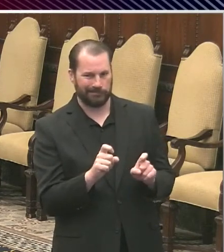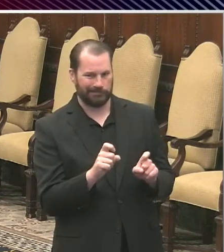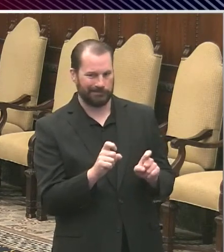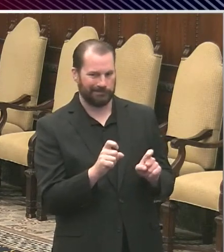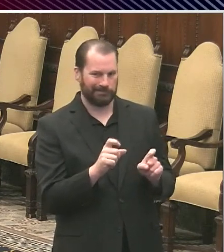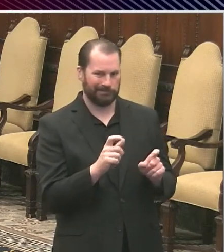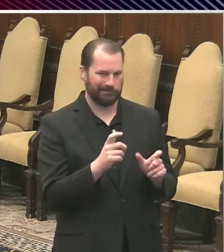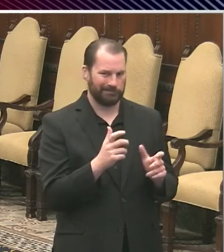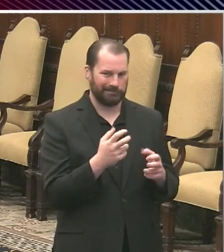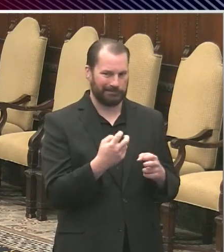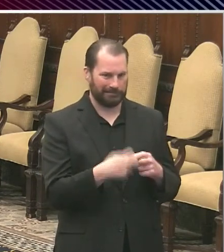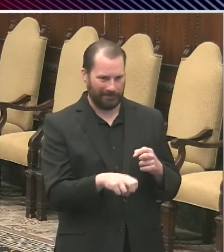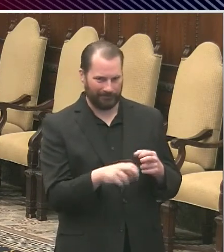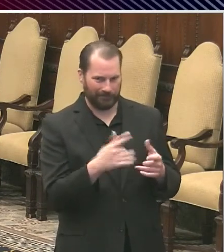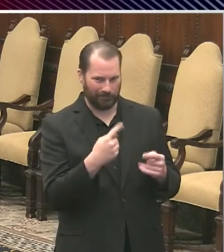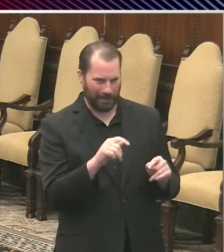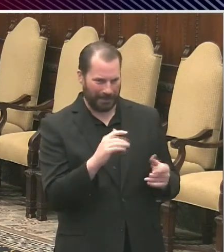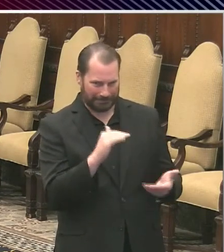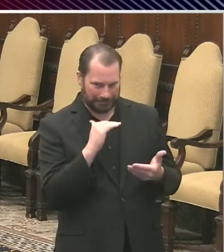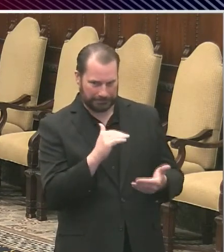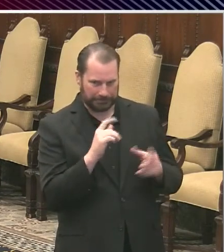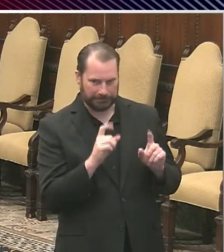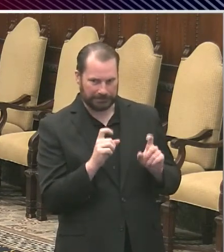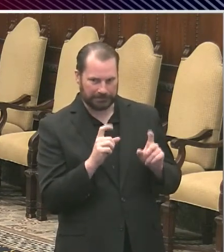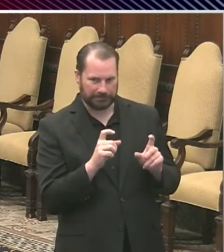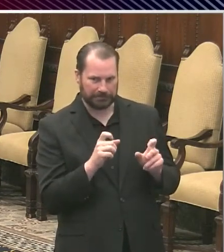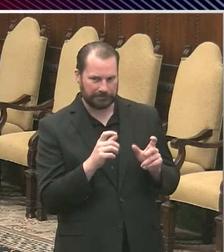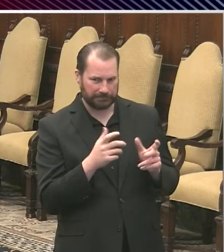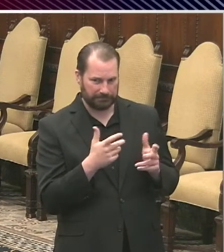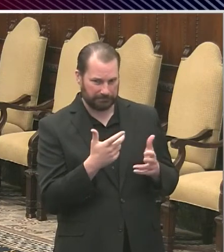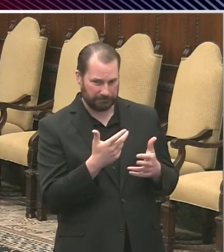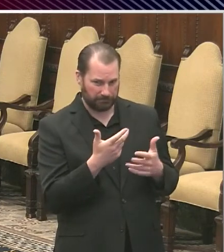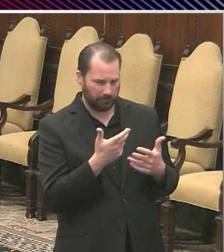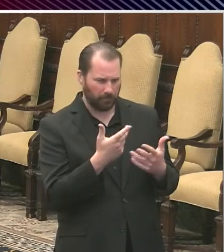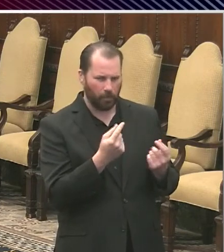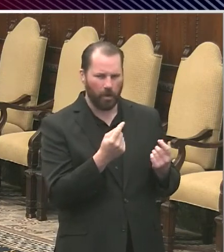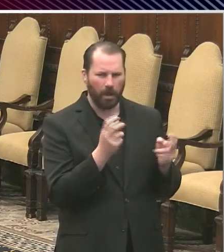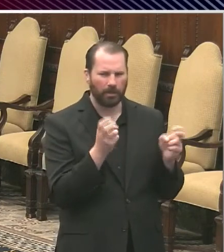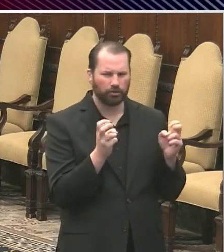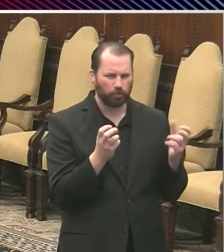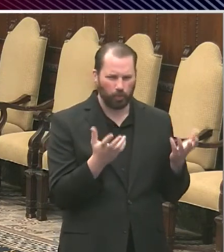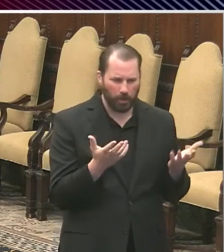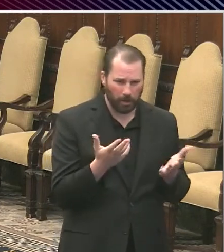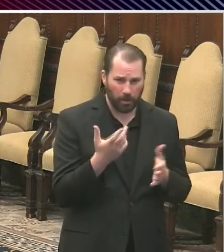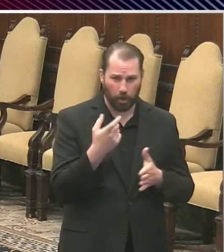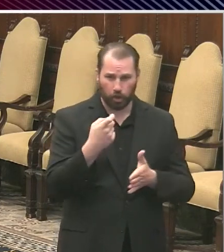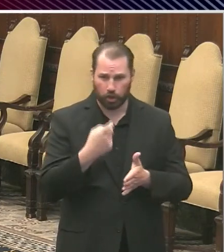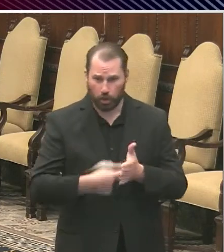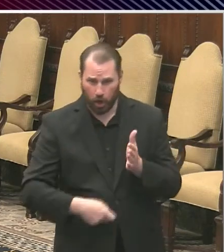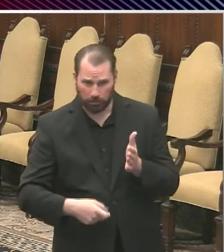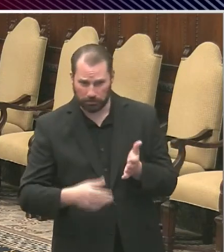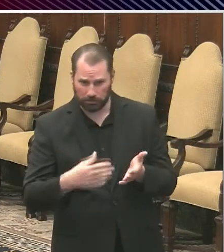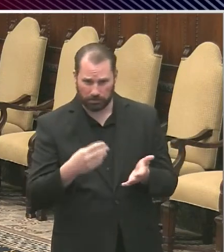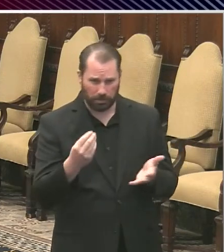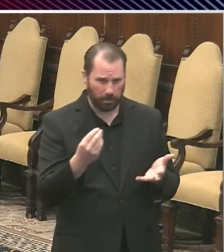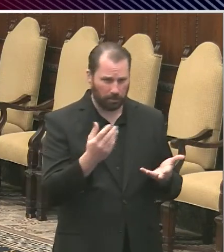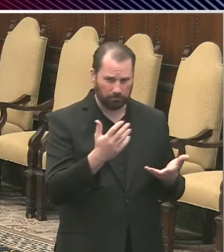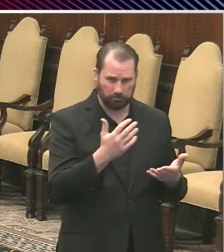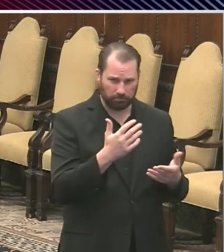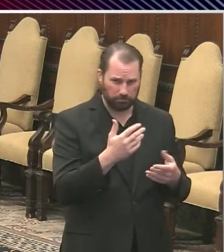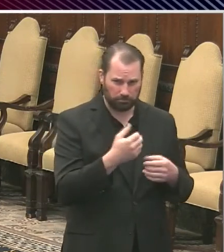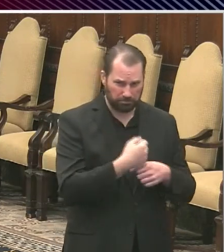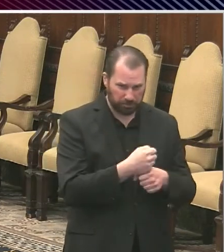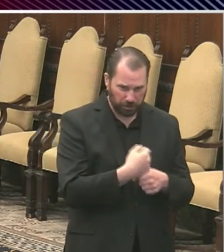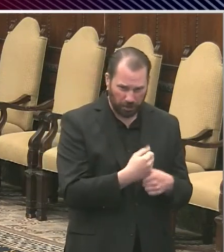the specific issue? Is it a cost issue or is it more of a production issue? It's a production issue, and it's production of a few